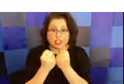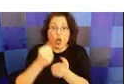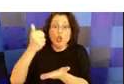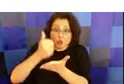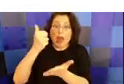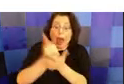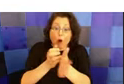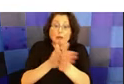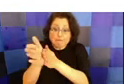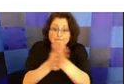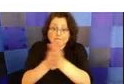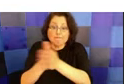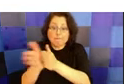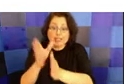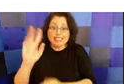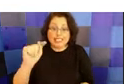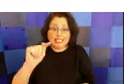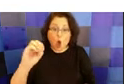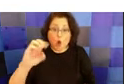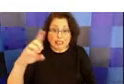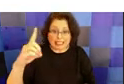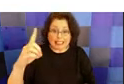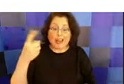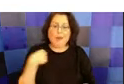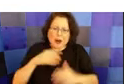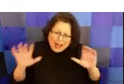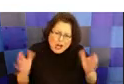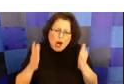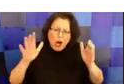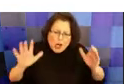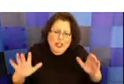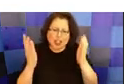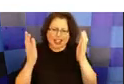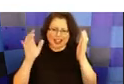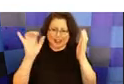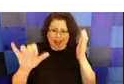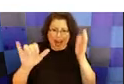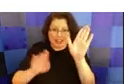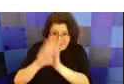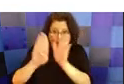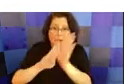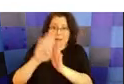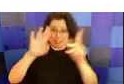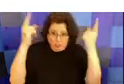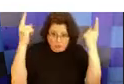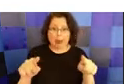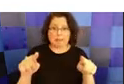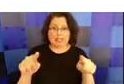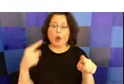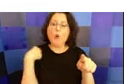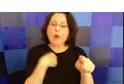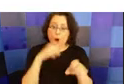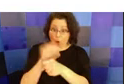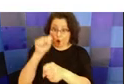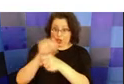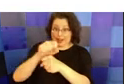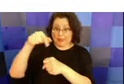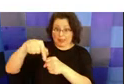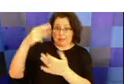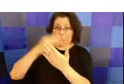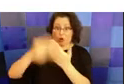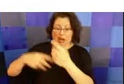catalyze transit-oriented development, in order to encourage that development to happen. And we have been working on this program for a while.